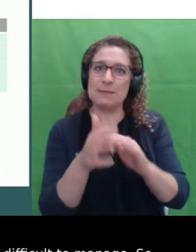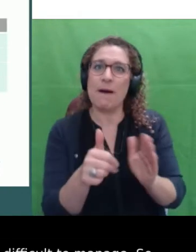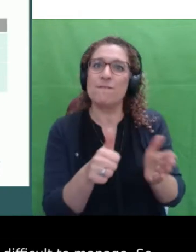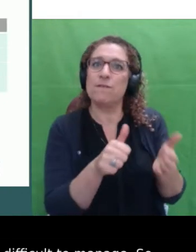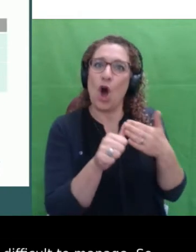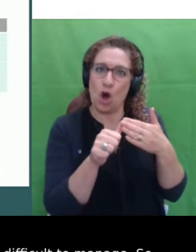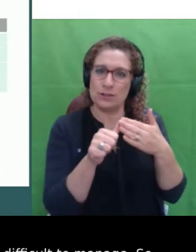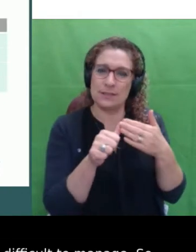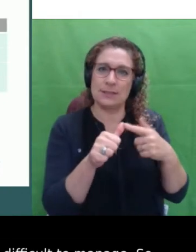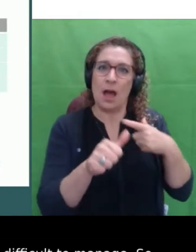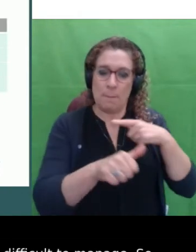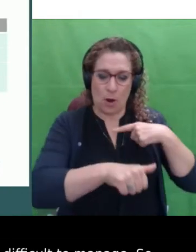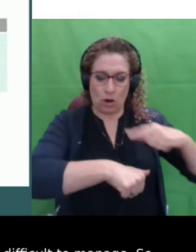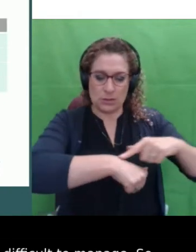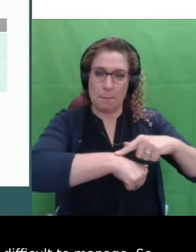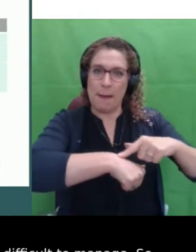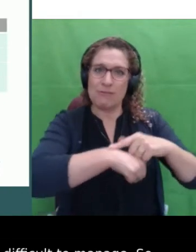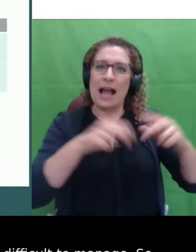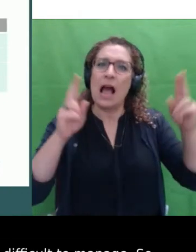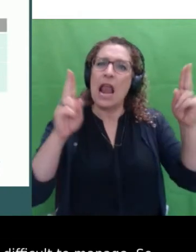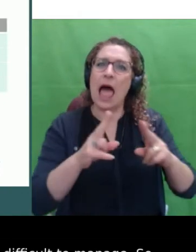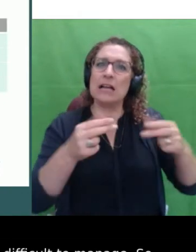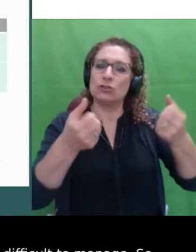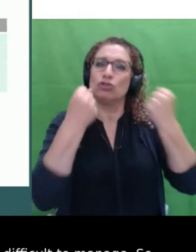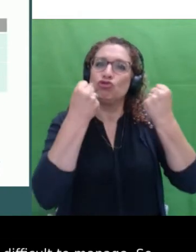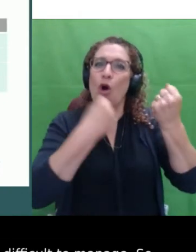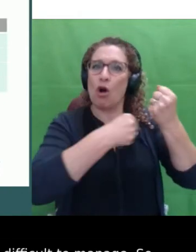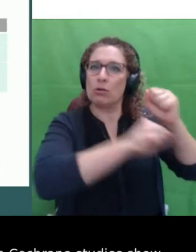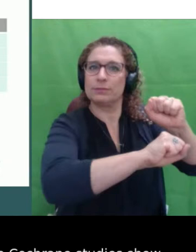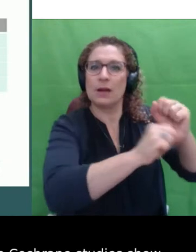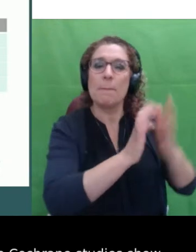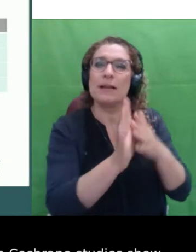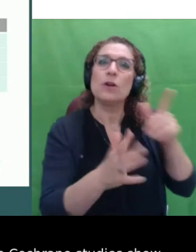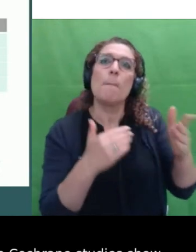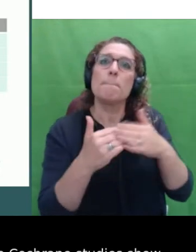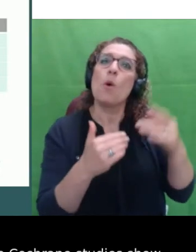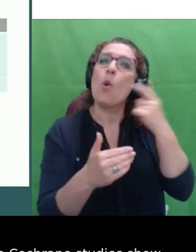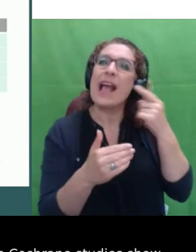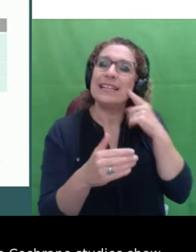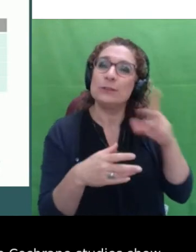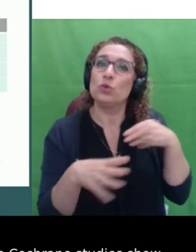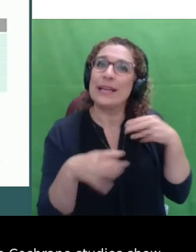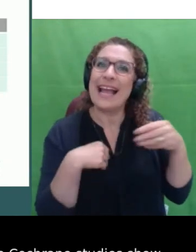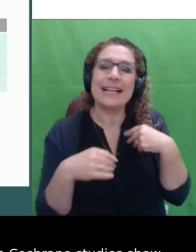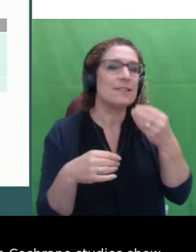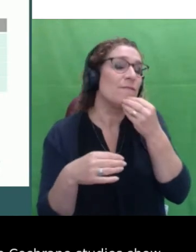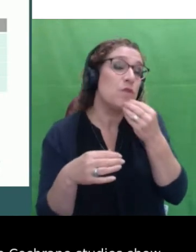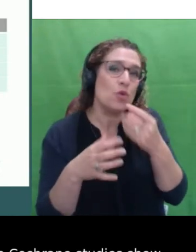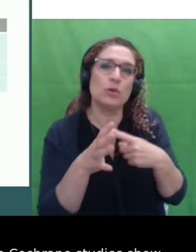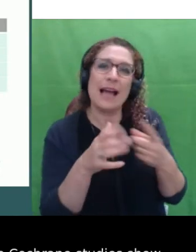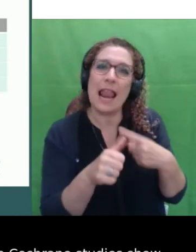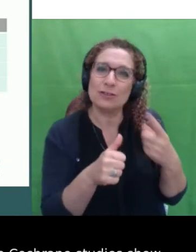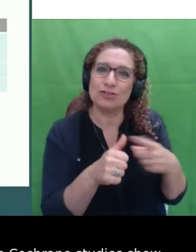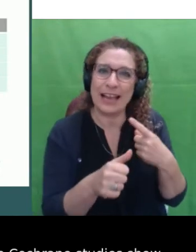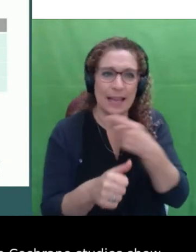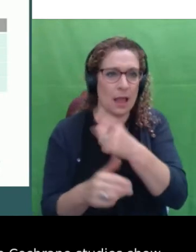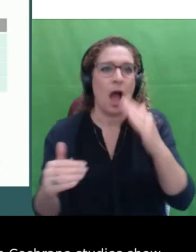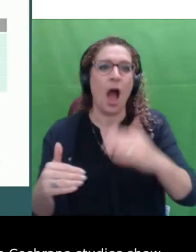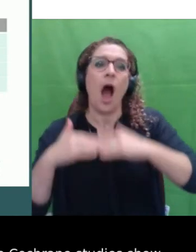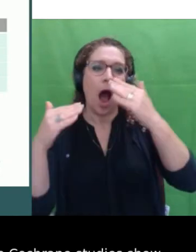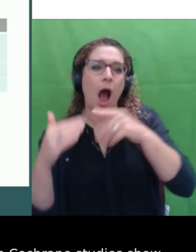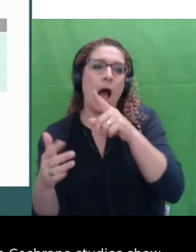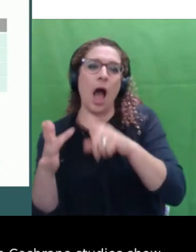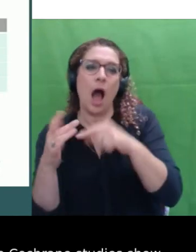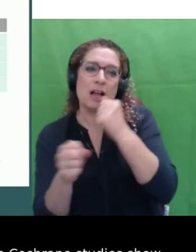skin barrier you are more at risk of food allergies from forming so there are higher risk of ige egg and peanut allergy from